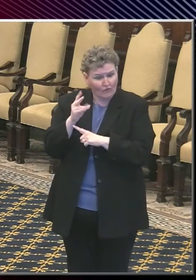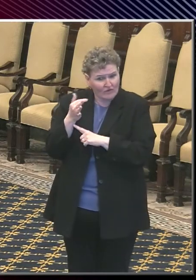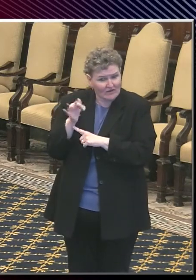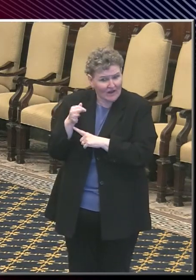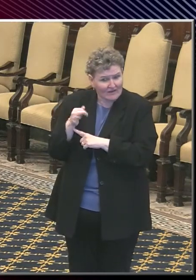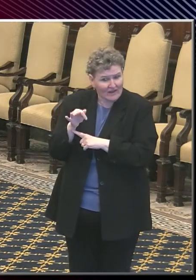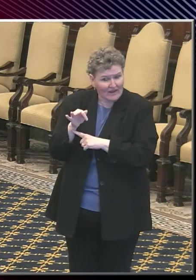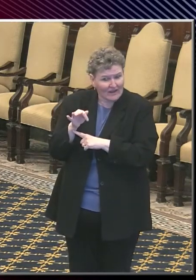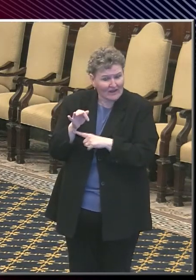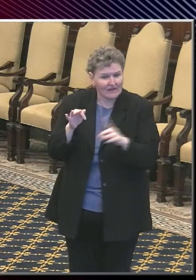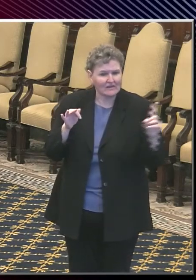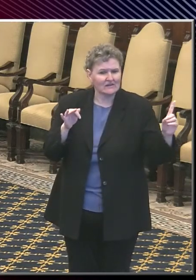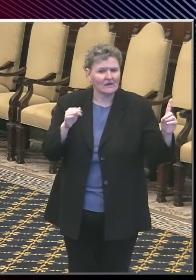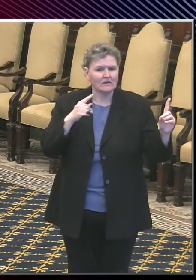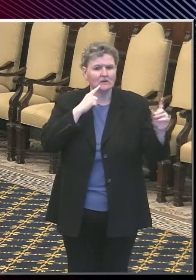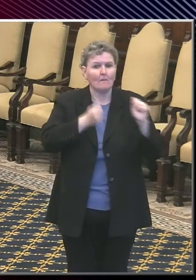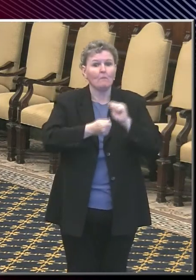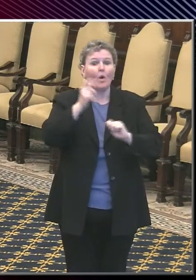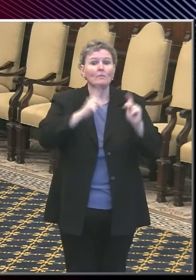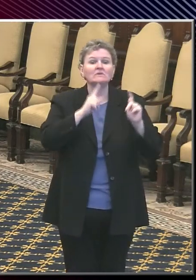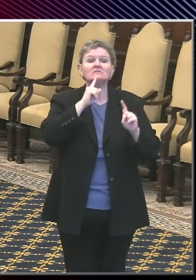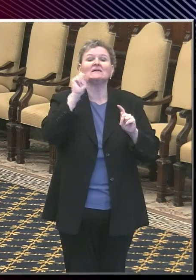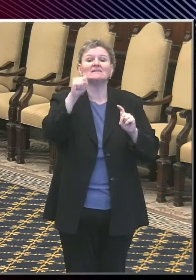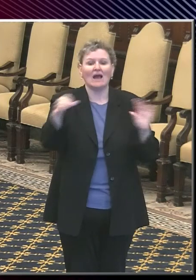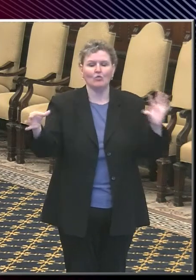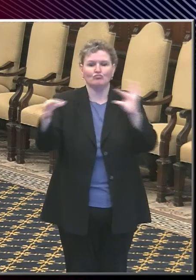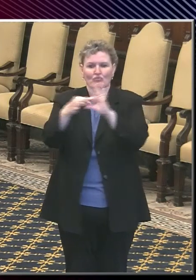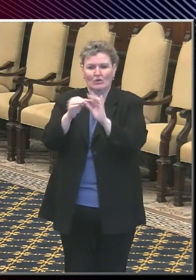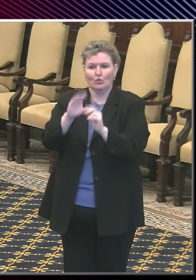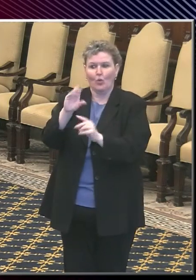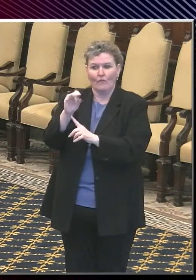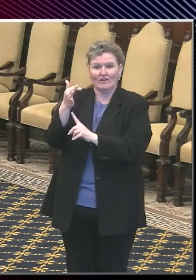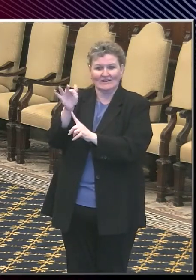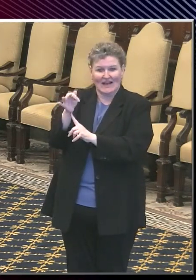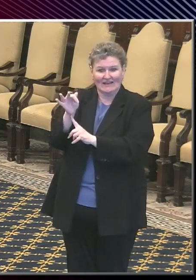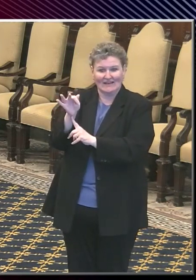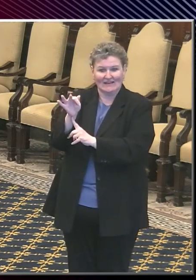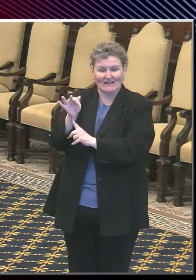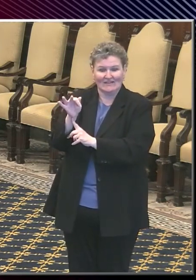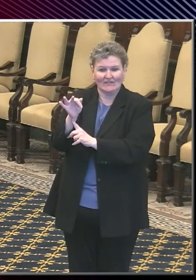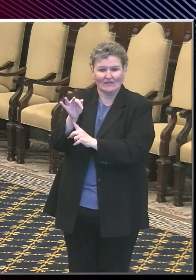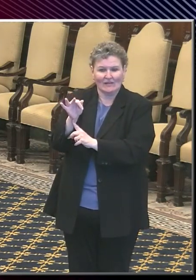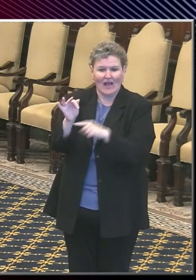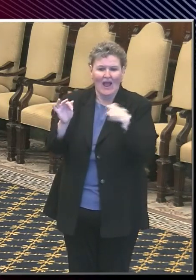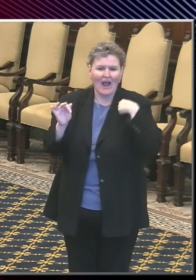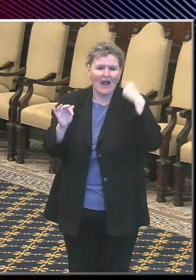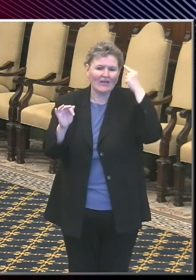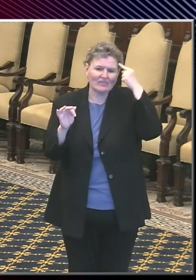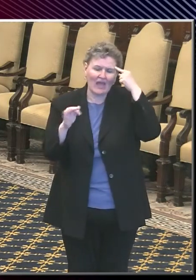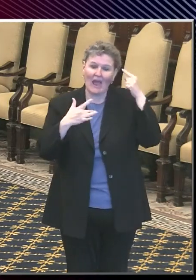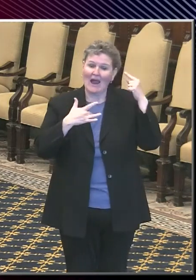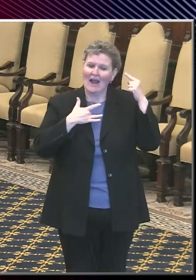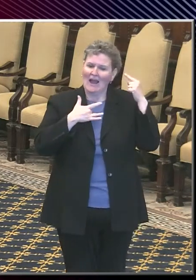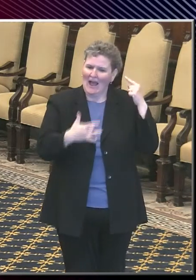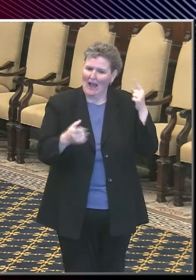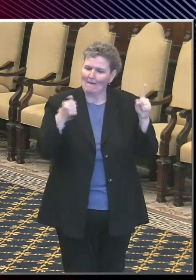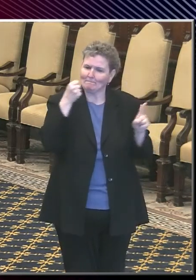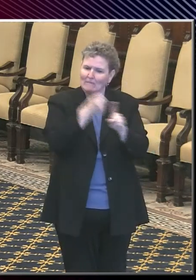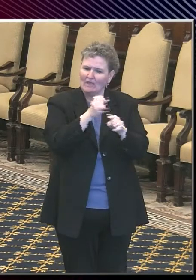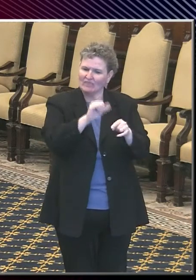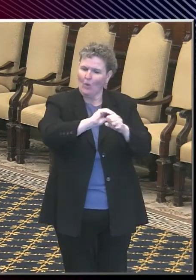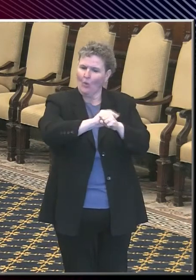en estos momentos, pero cuando las tengamos te las proporcionaré. Y cuando se hacen las pruebas, especialmente para los desamparados en los refugios, se